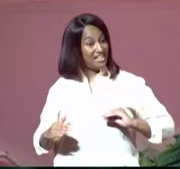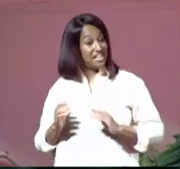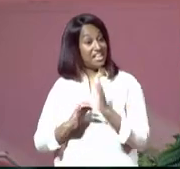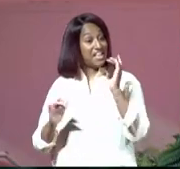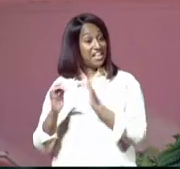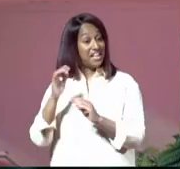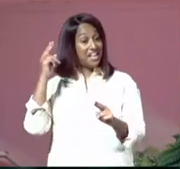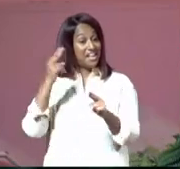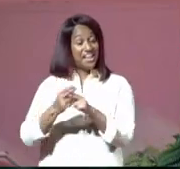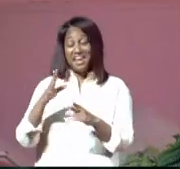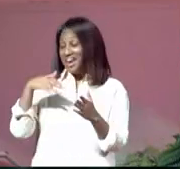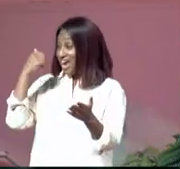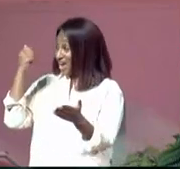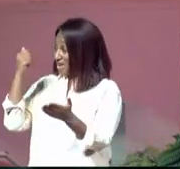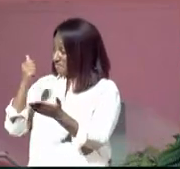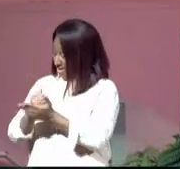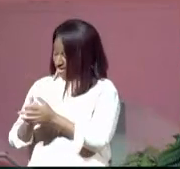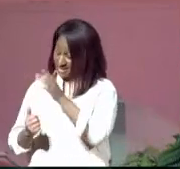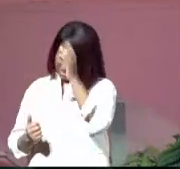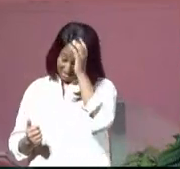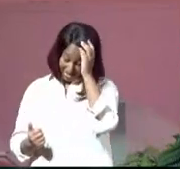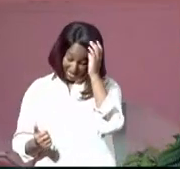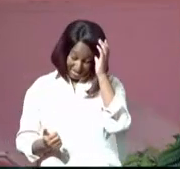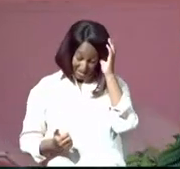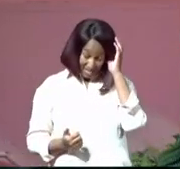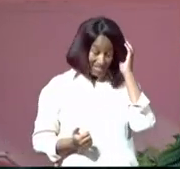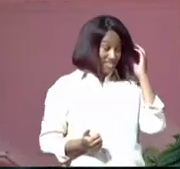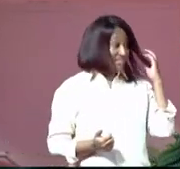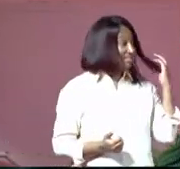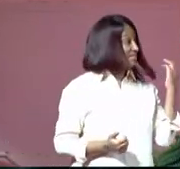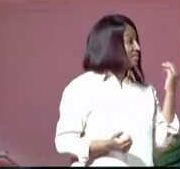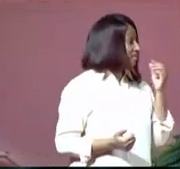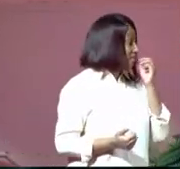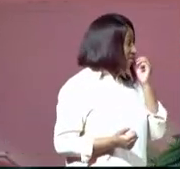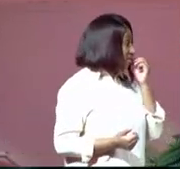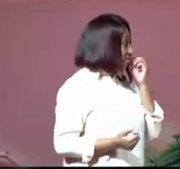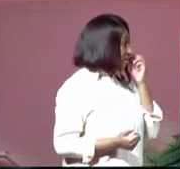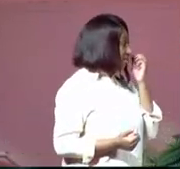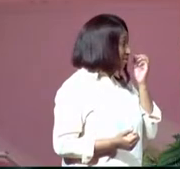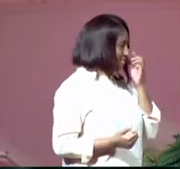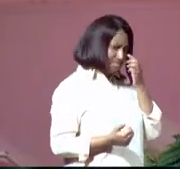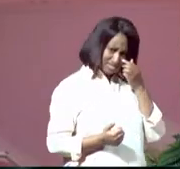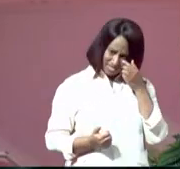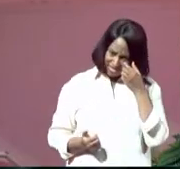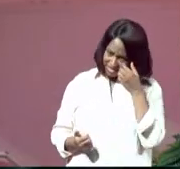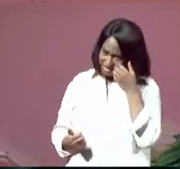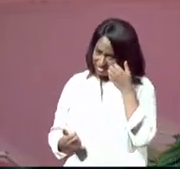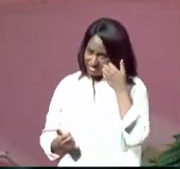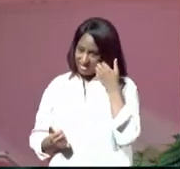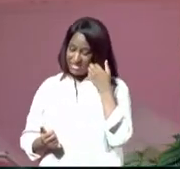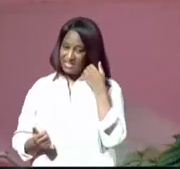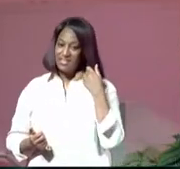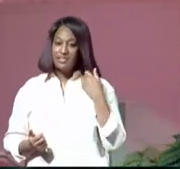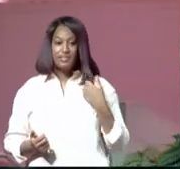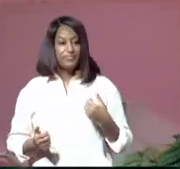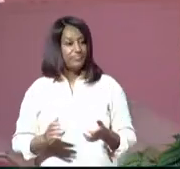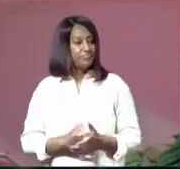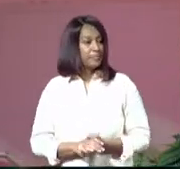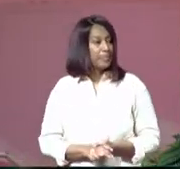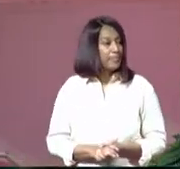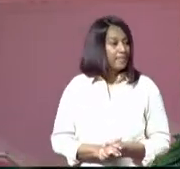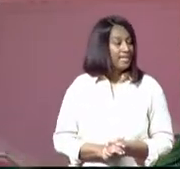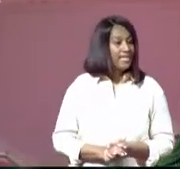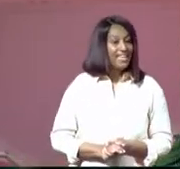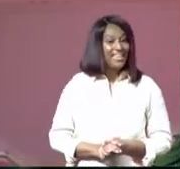name, amen. Hey, listen, before y'all sit down and even at home, I need y'all to holler